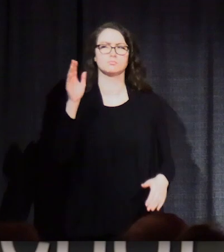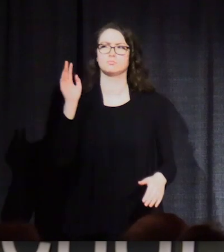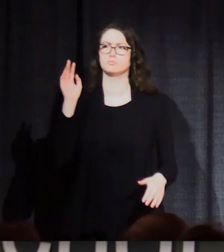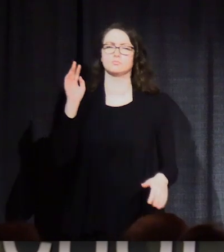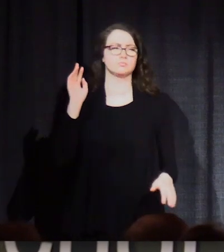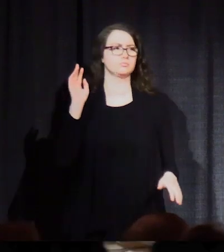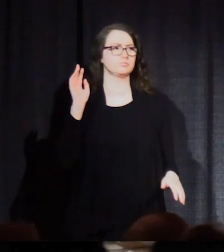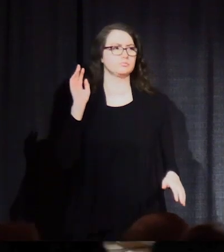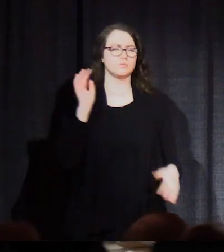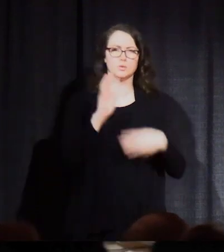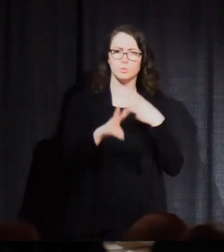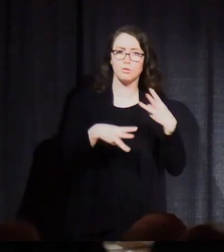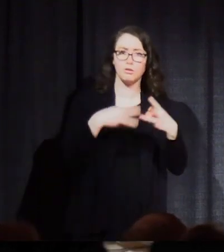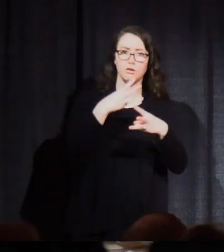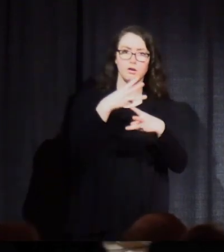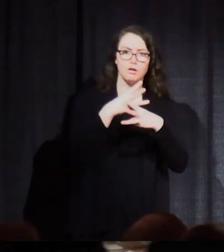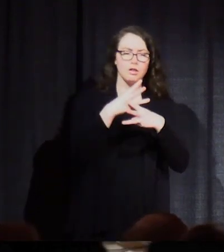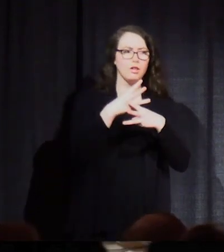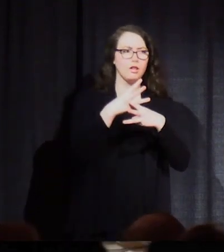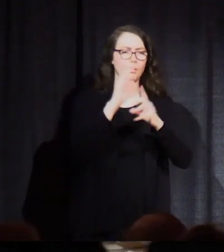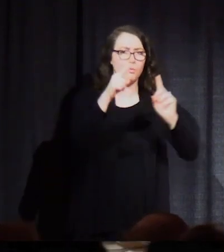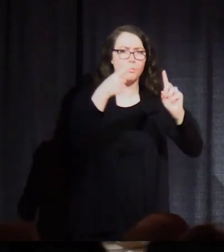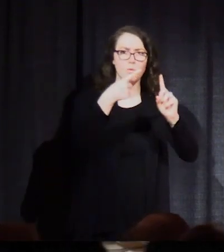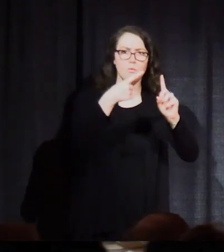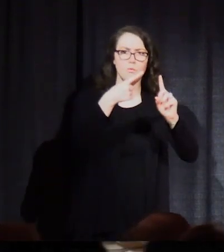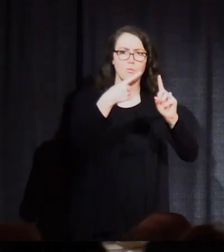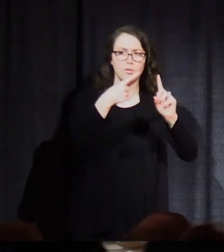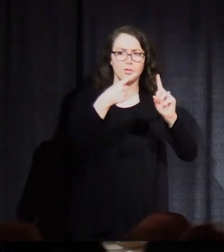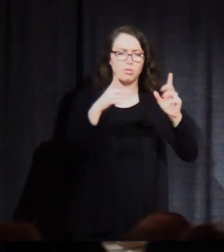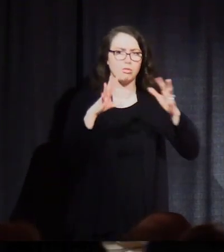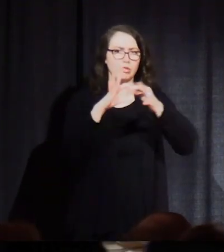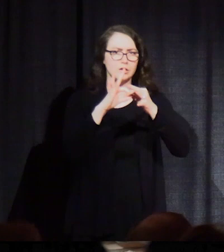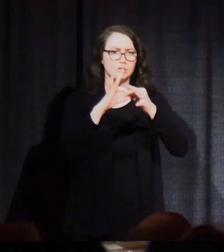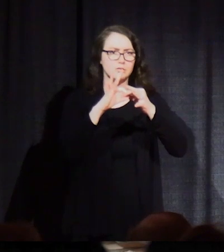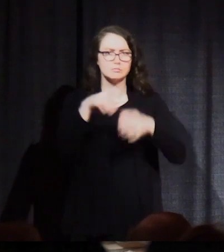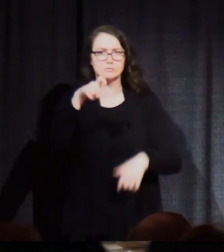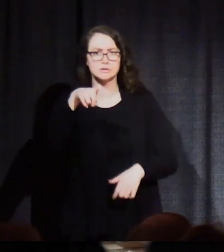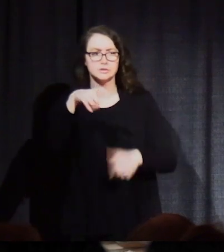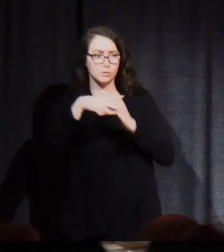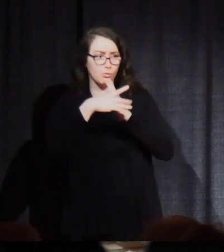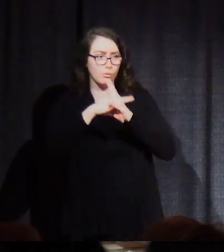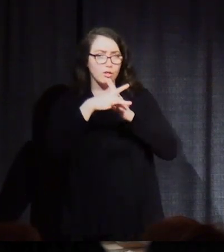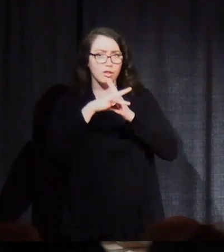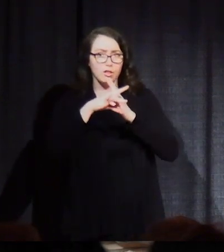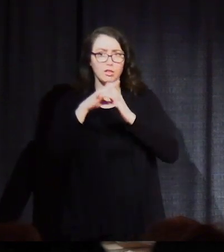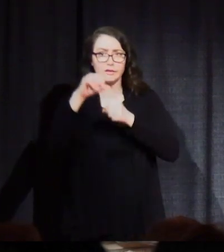Imagine it's a world that no longer wants, much less needs, our oil or